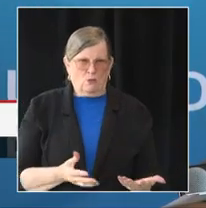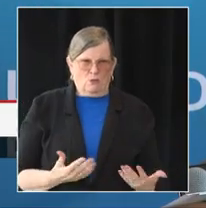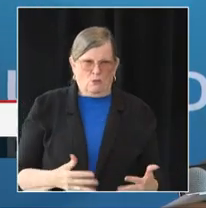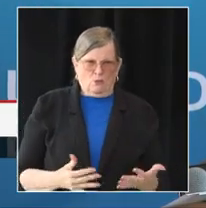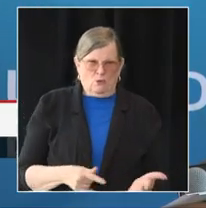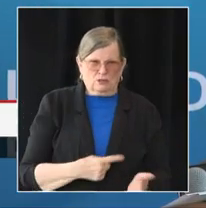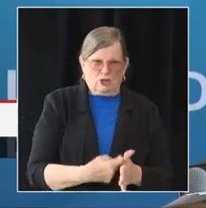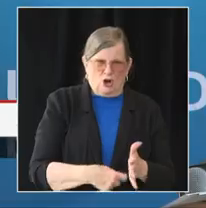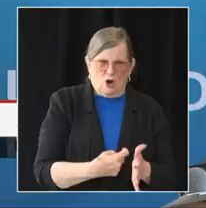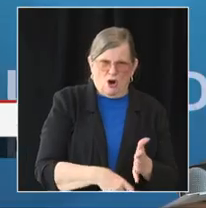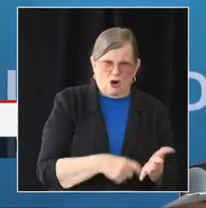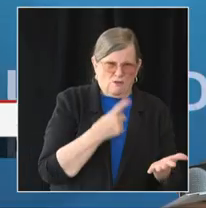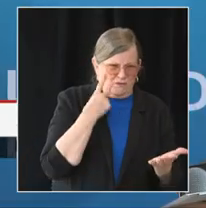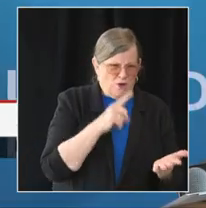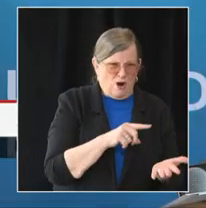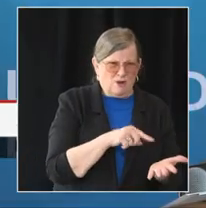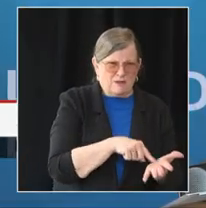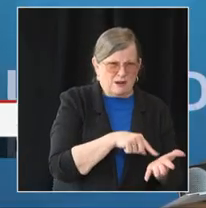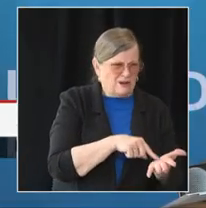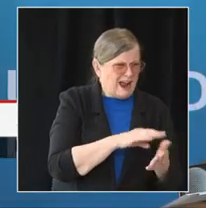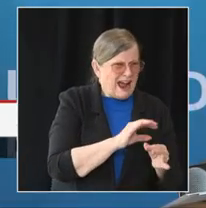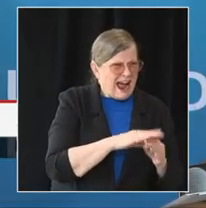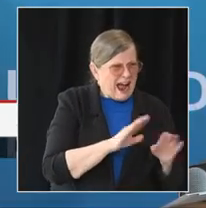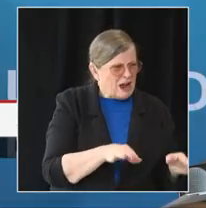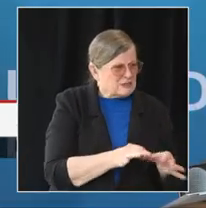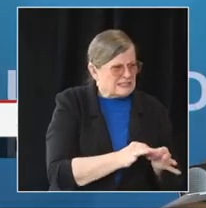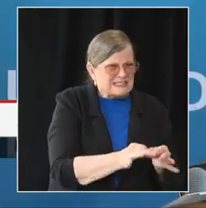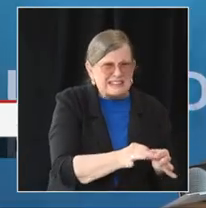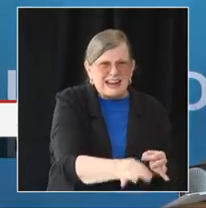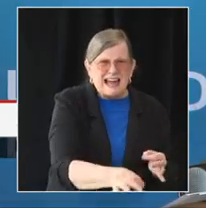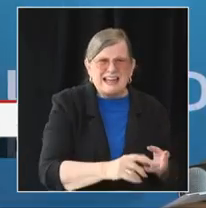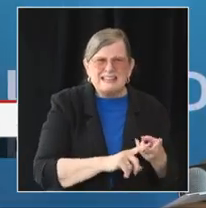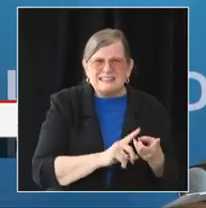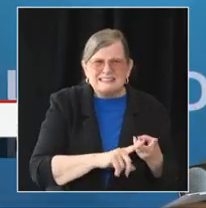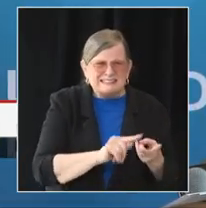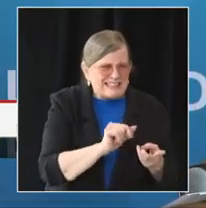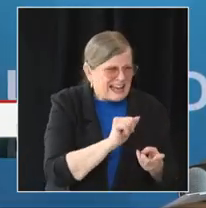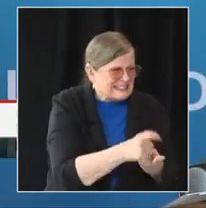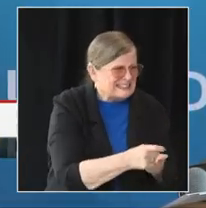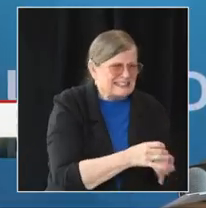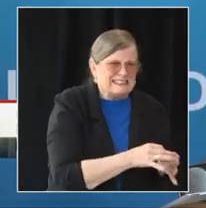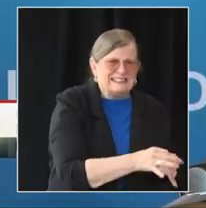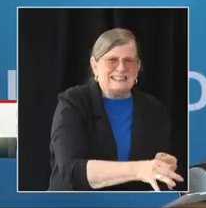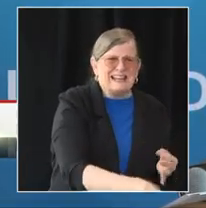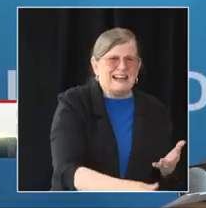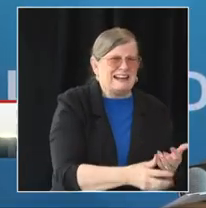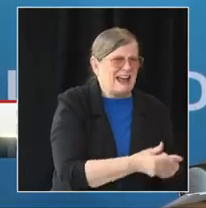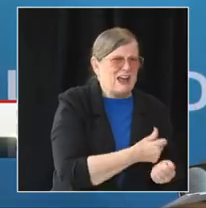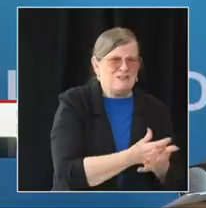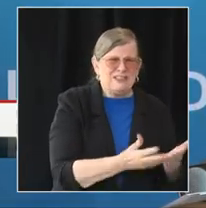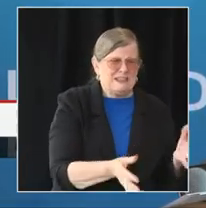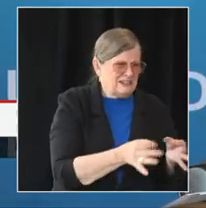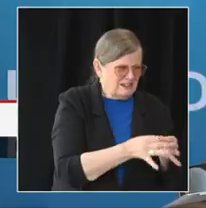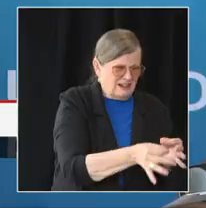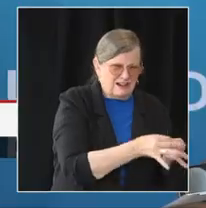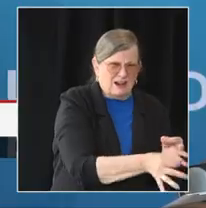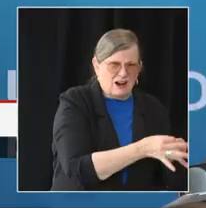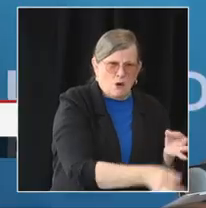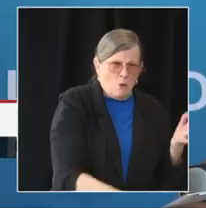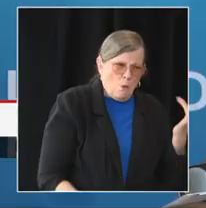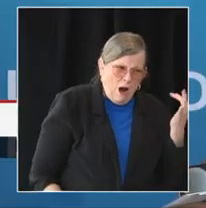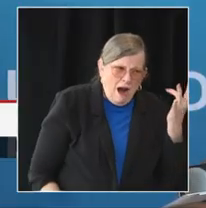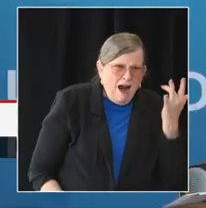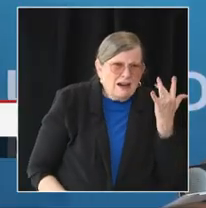the amount of tax dollars that were delayed because of these processes. So they're